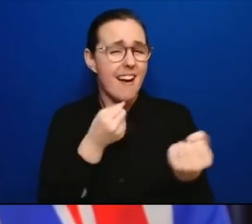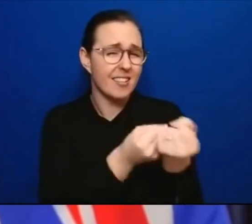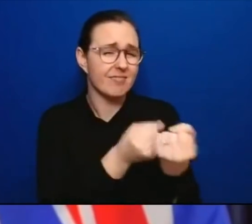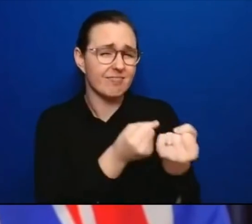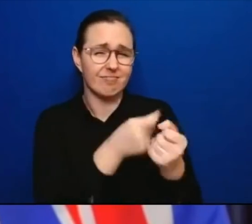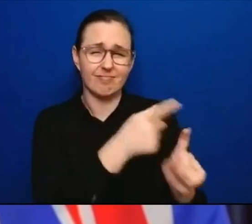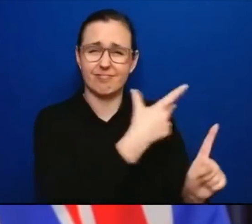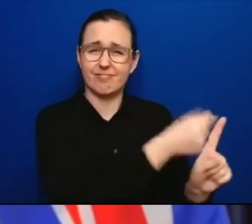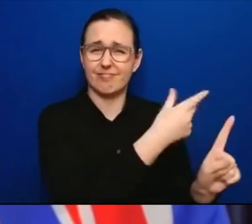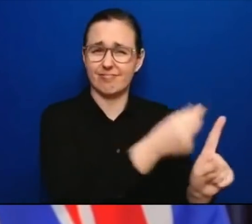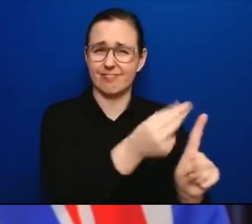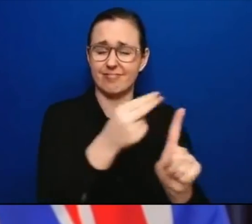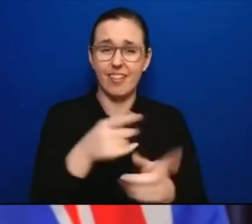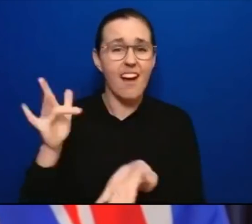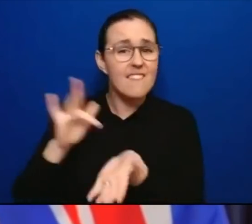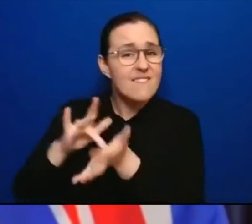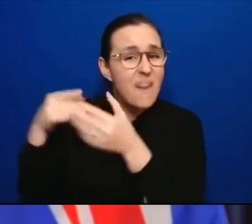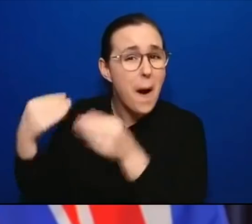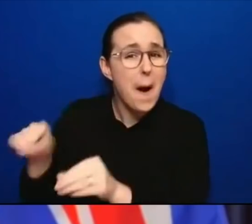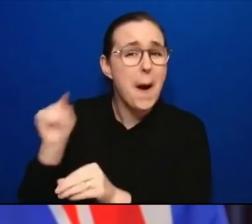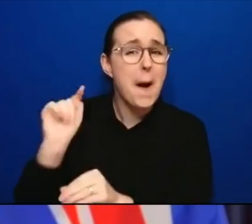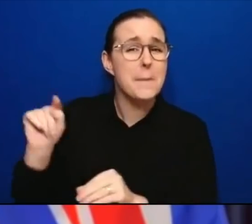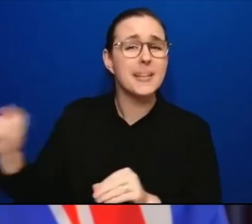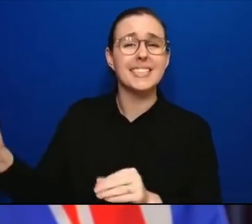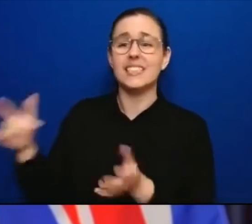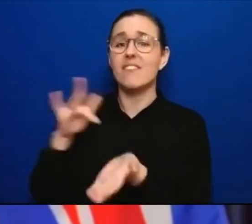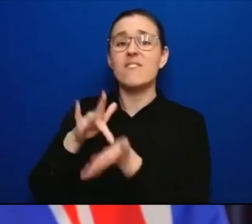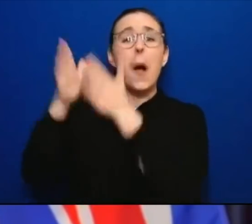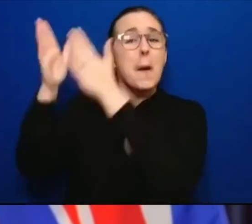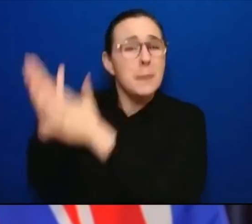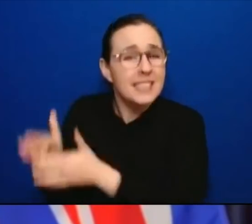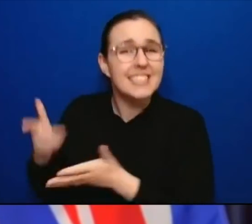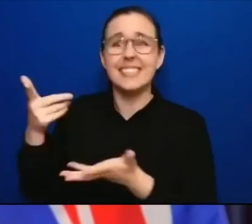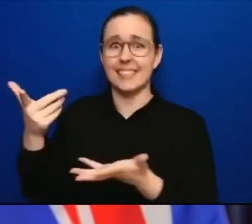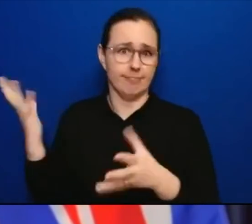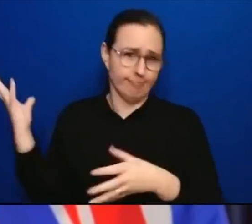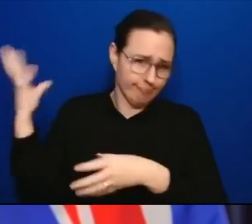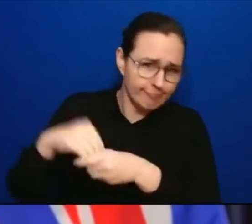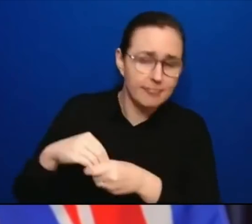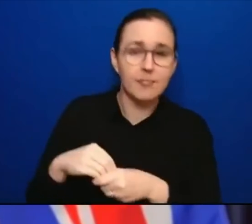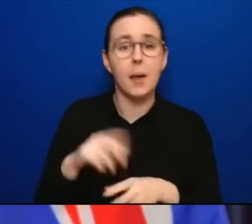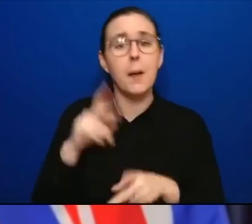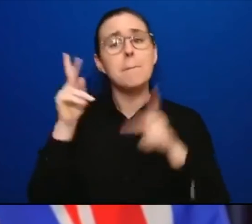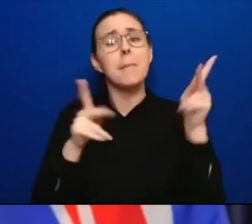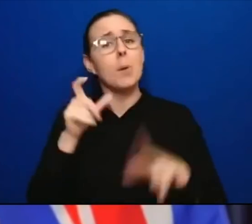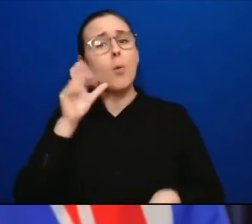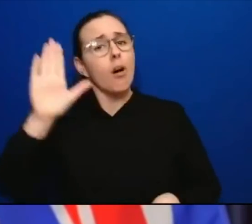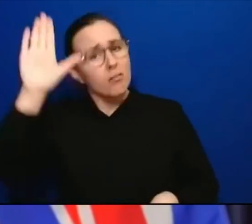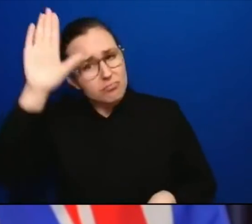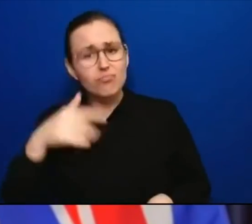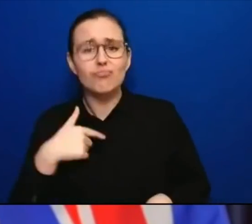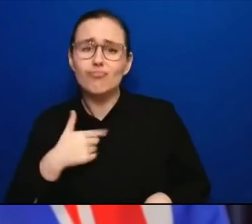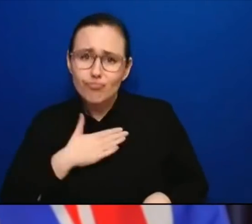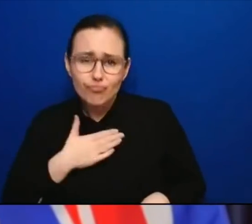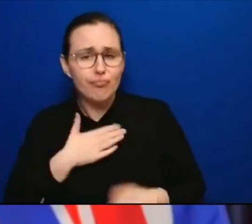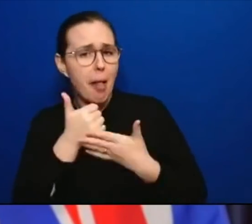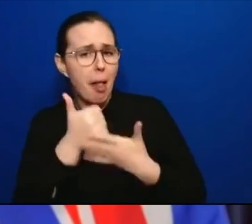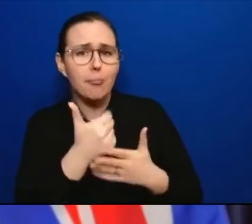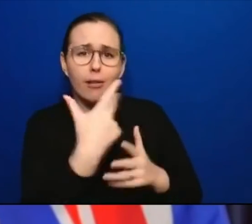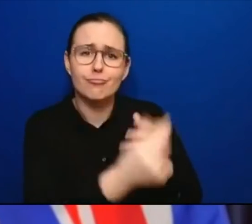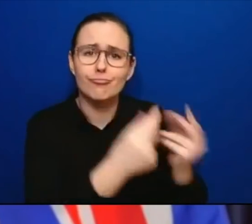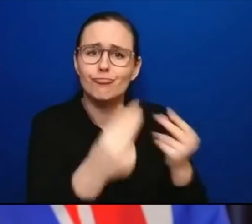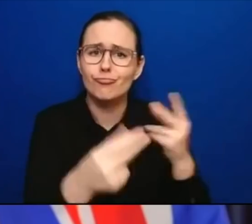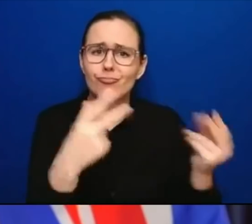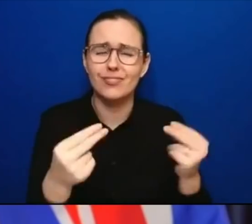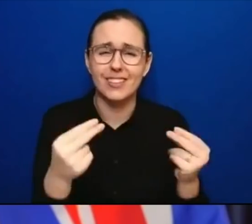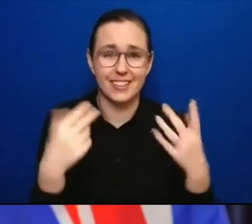and supporting our immunization efforts, of pharmacists and community pharmacy, of people who came and got vaccinated